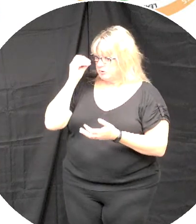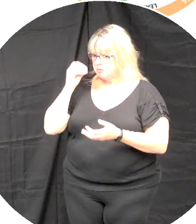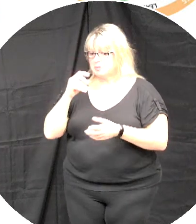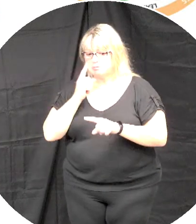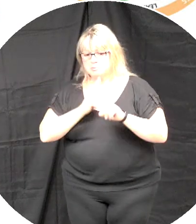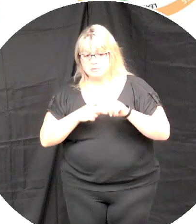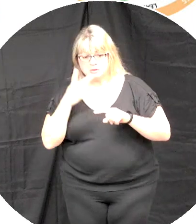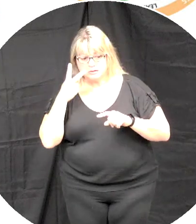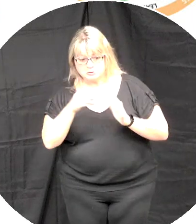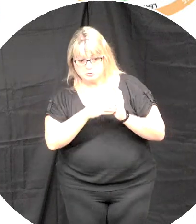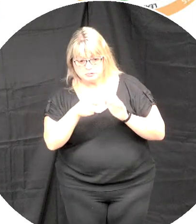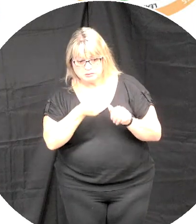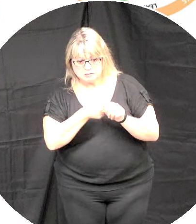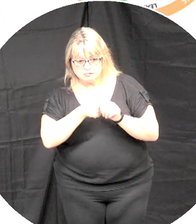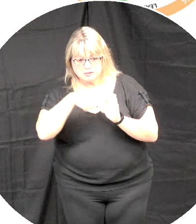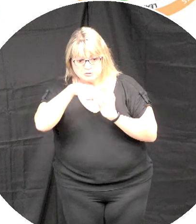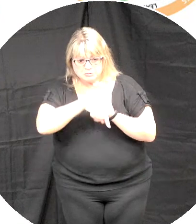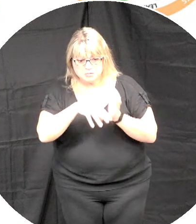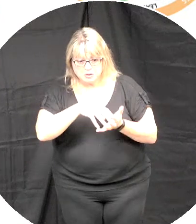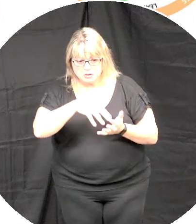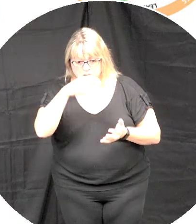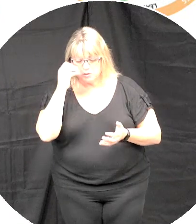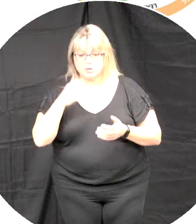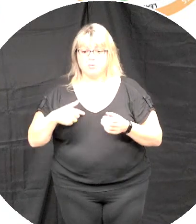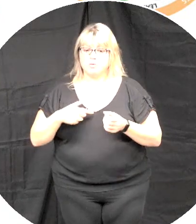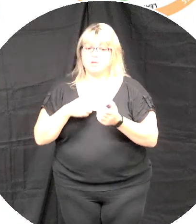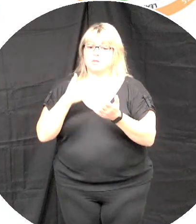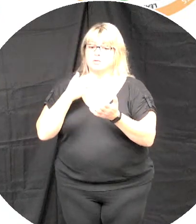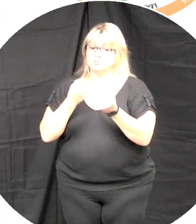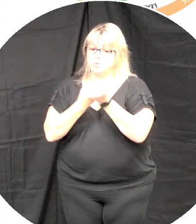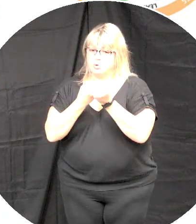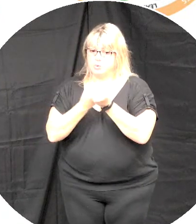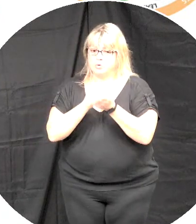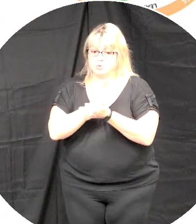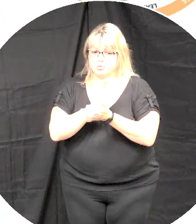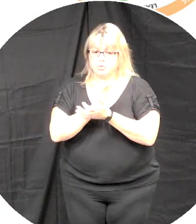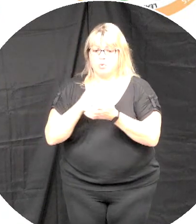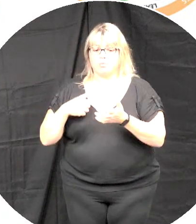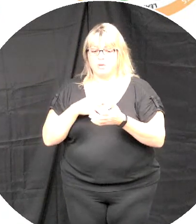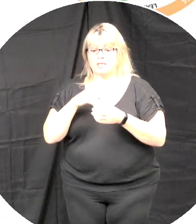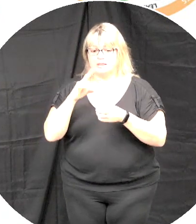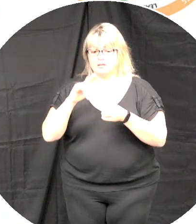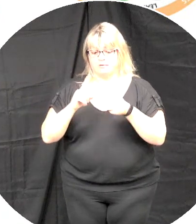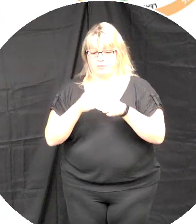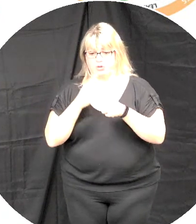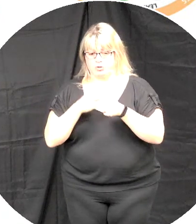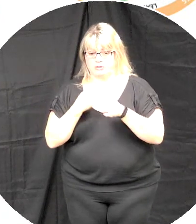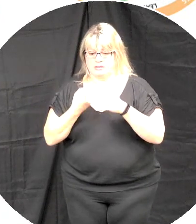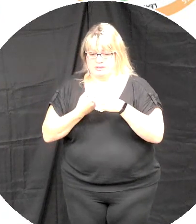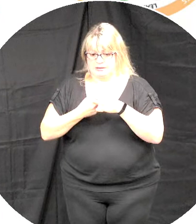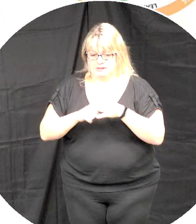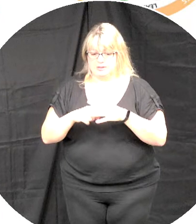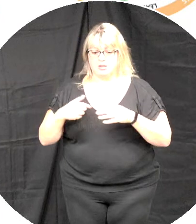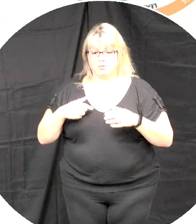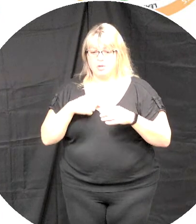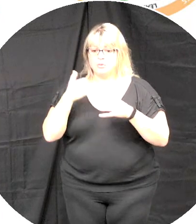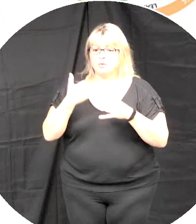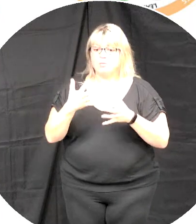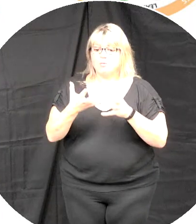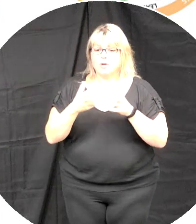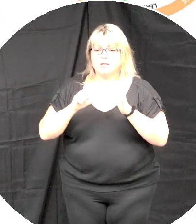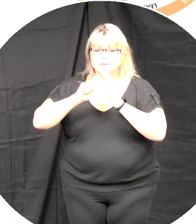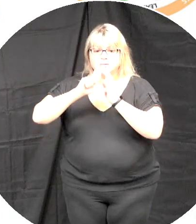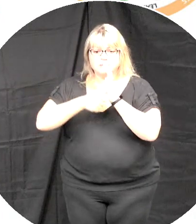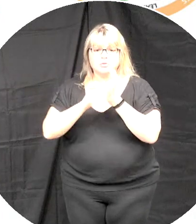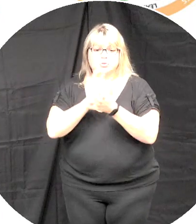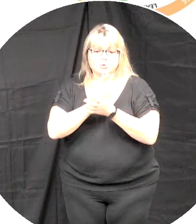learning. Universal supports to schools were done through a tiered approach. Tier 1, universal key messages to all schools